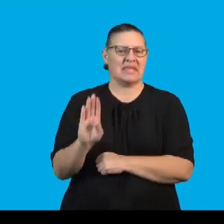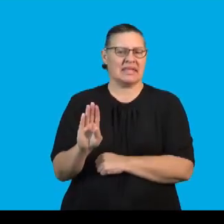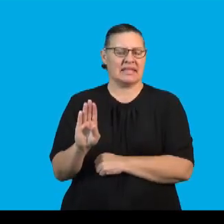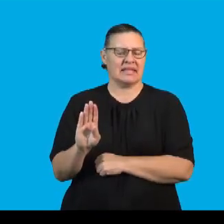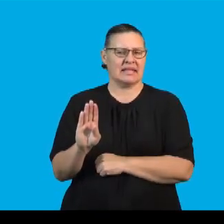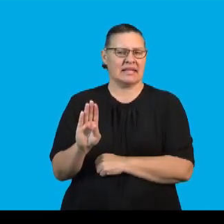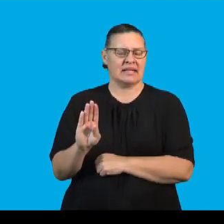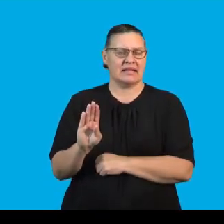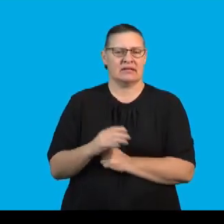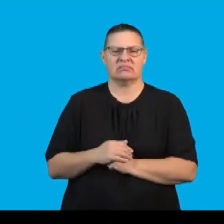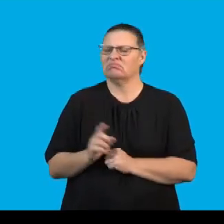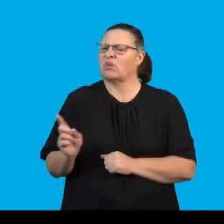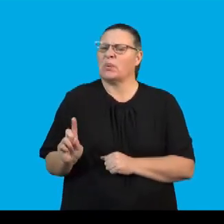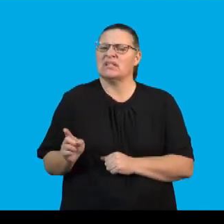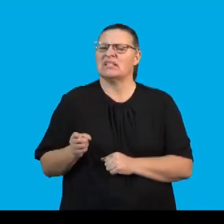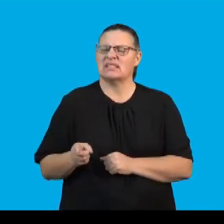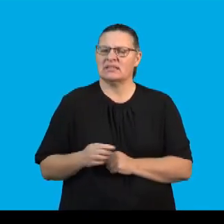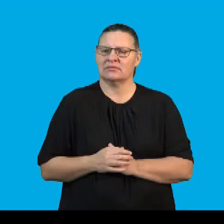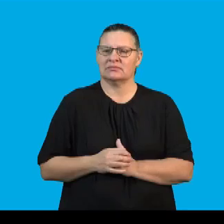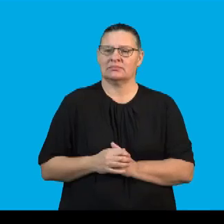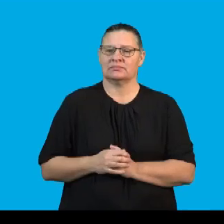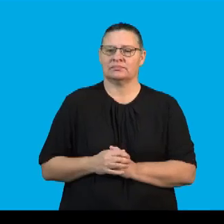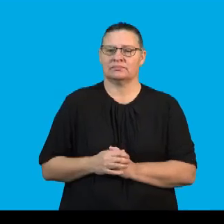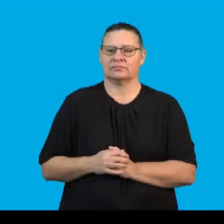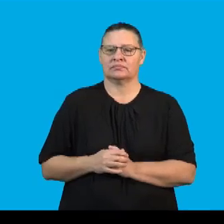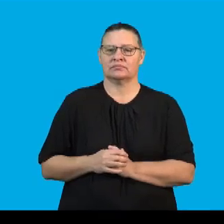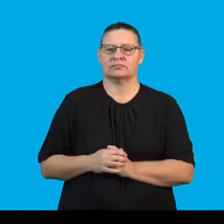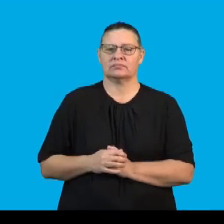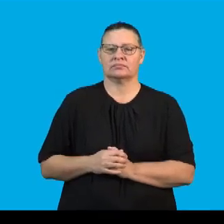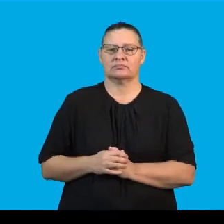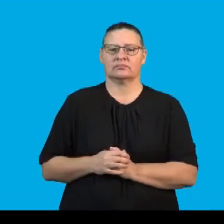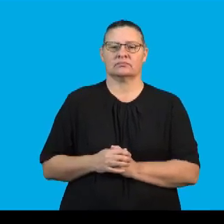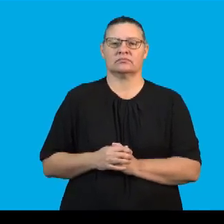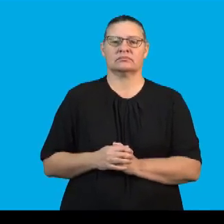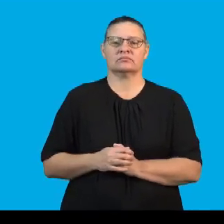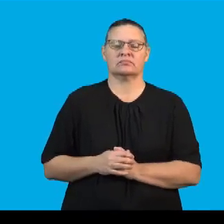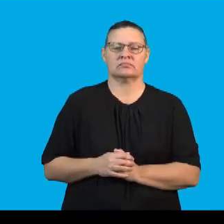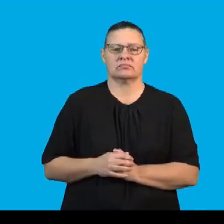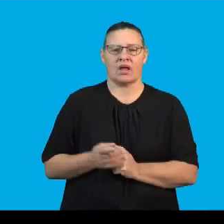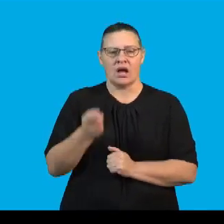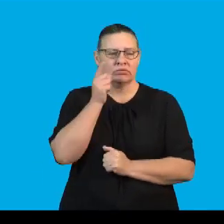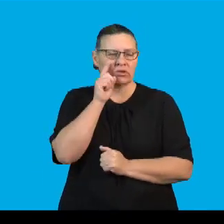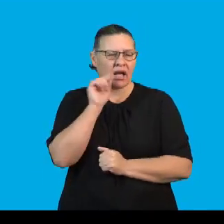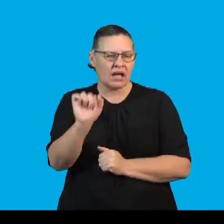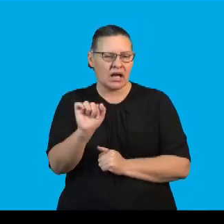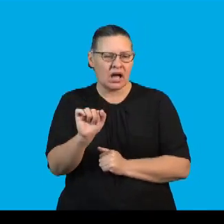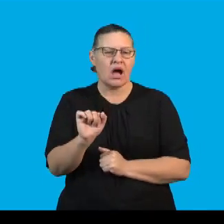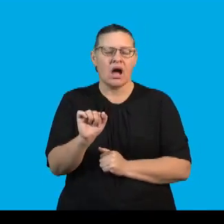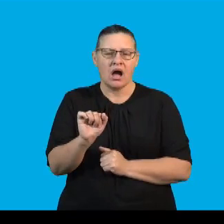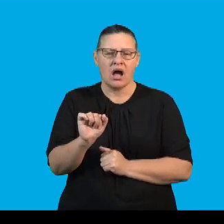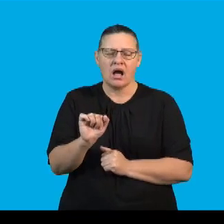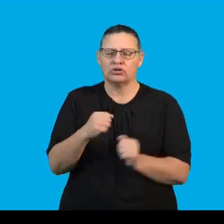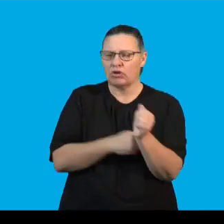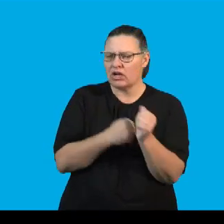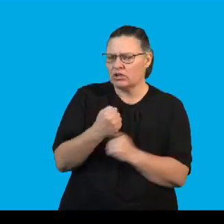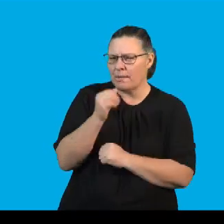You also need to identify structure B. Here is structure B. So you check the structure and you check